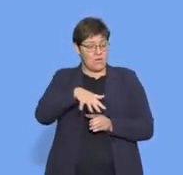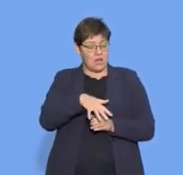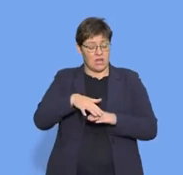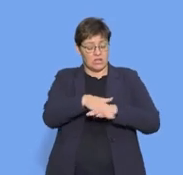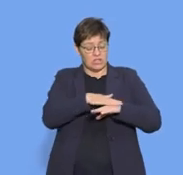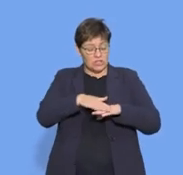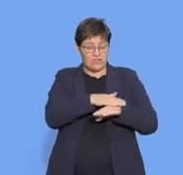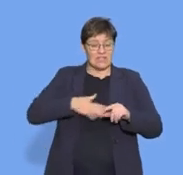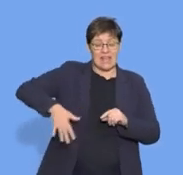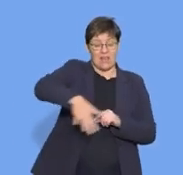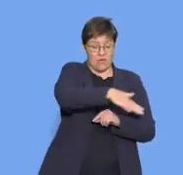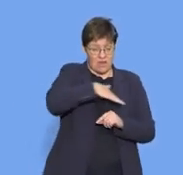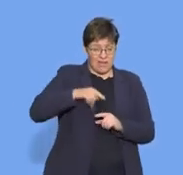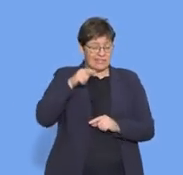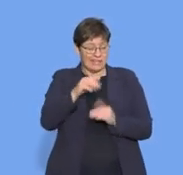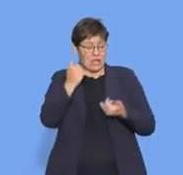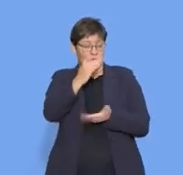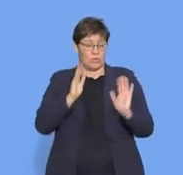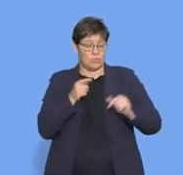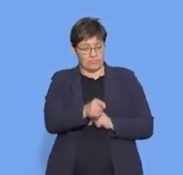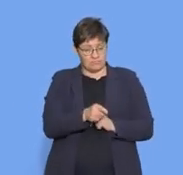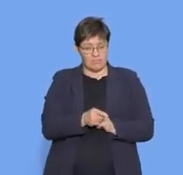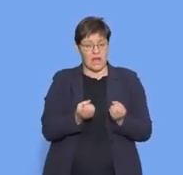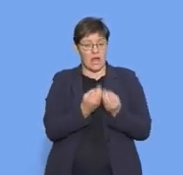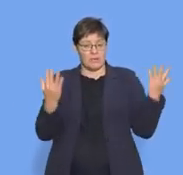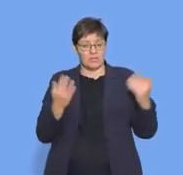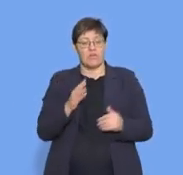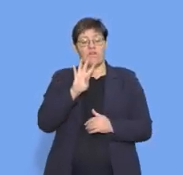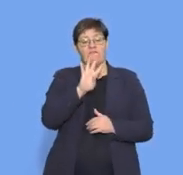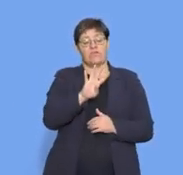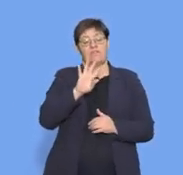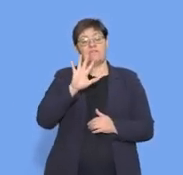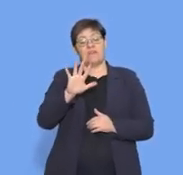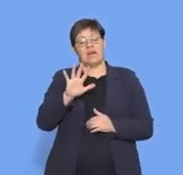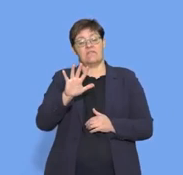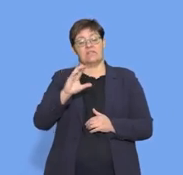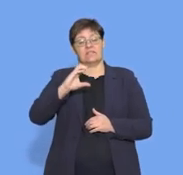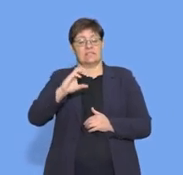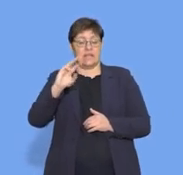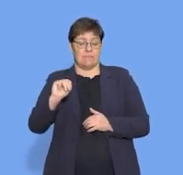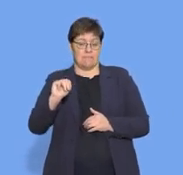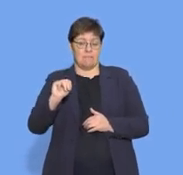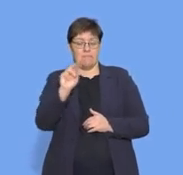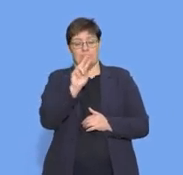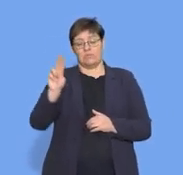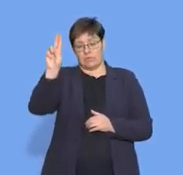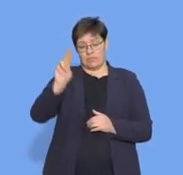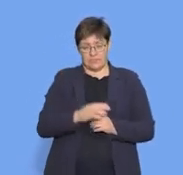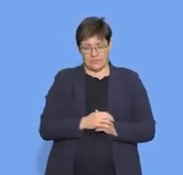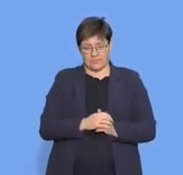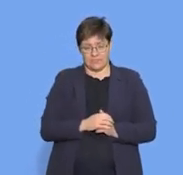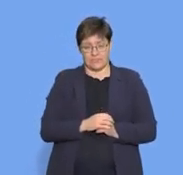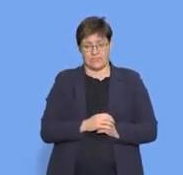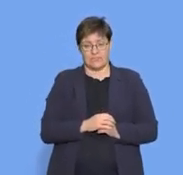the area, or the surface area rather, of this cube is 45